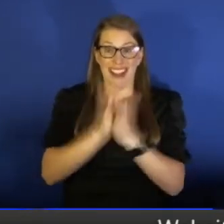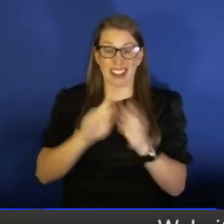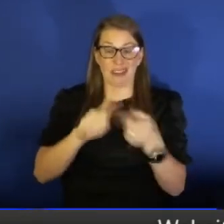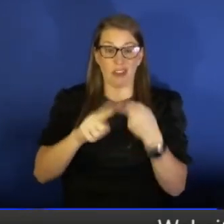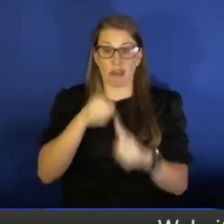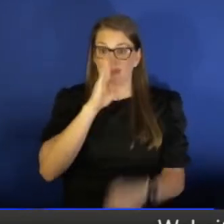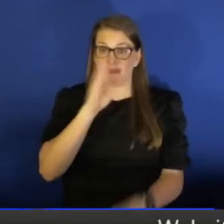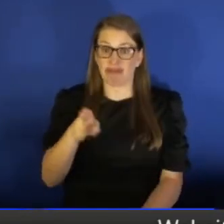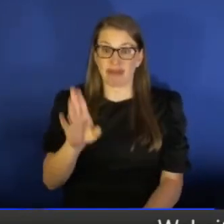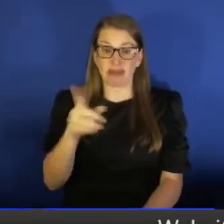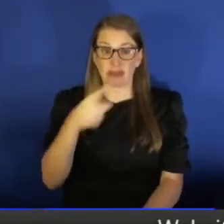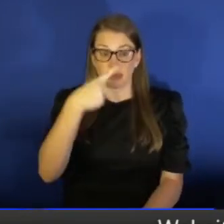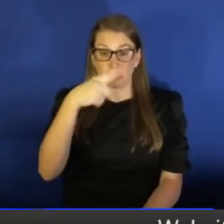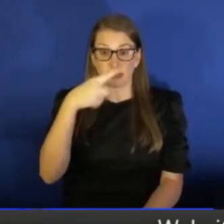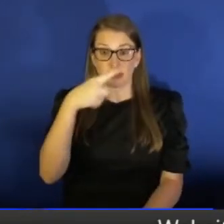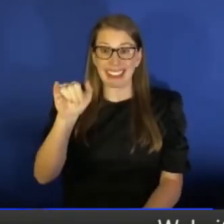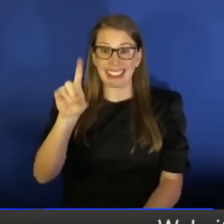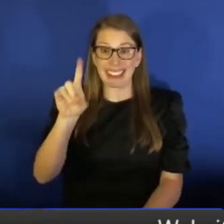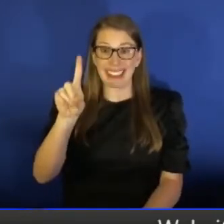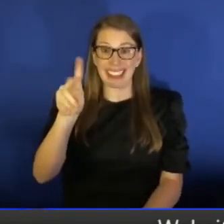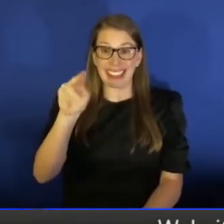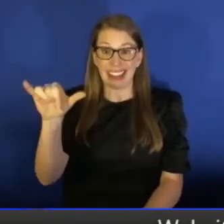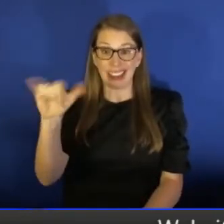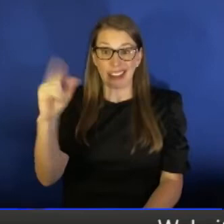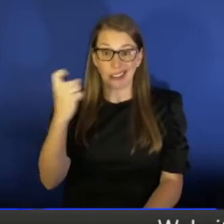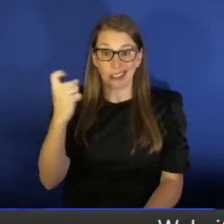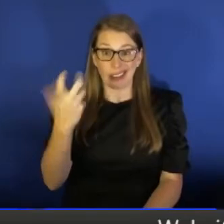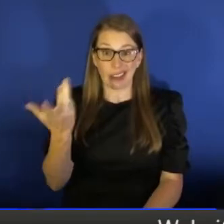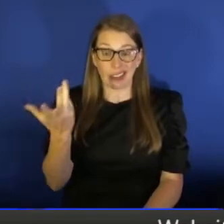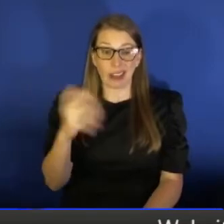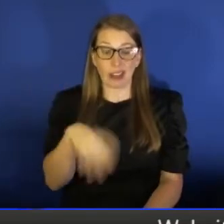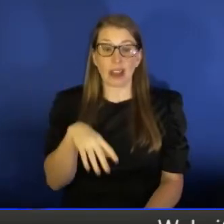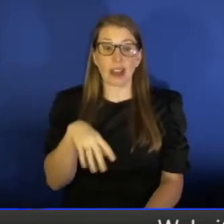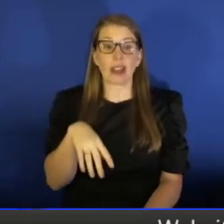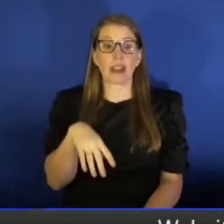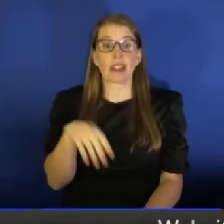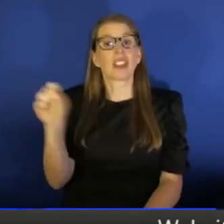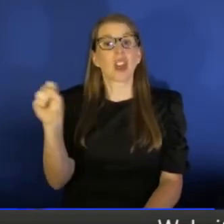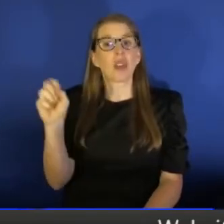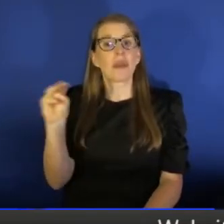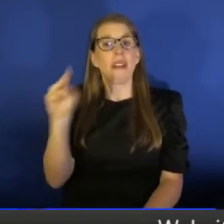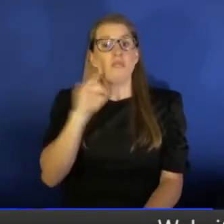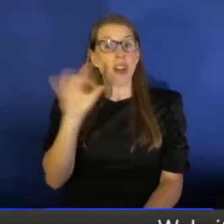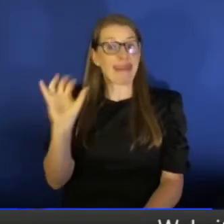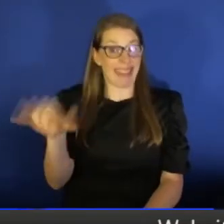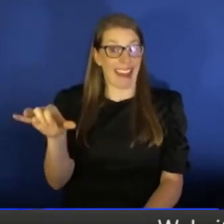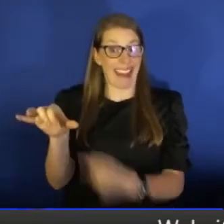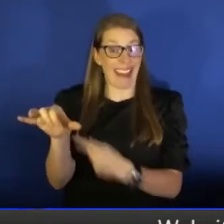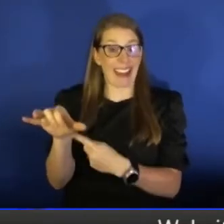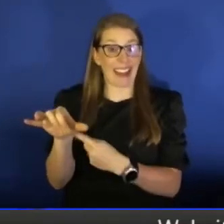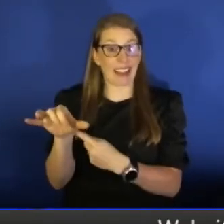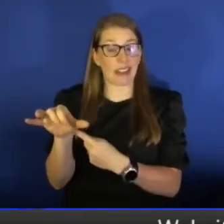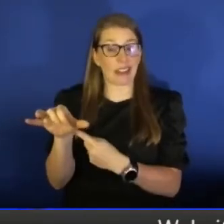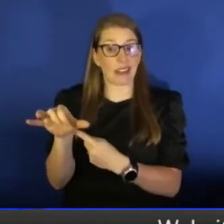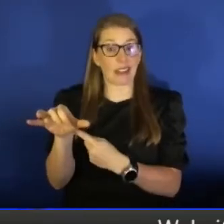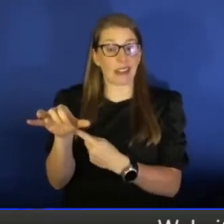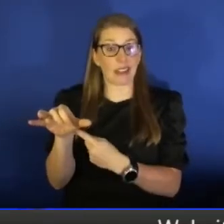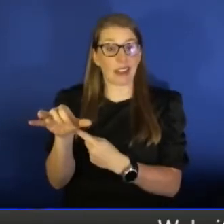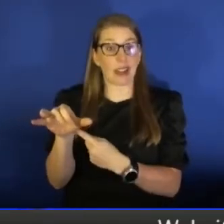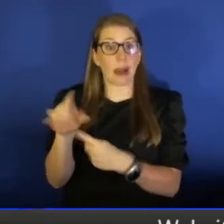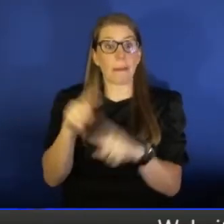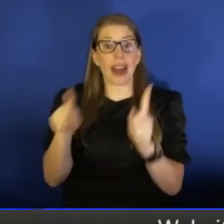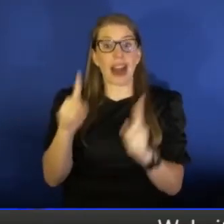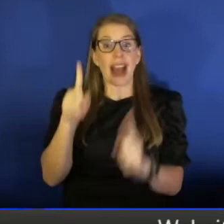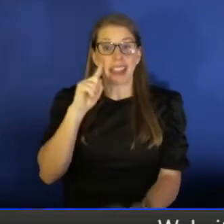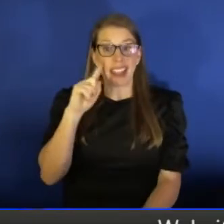give me a kidney, So the social media aspect for that platform has been tremendous. I do think there's misinformation sometimes in